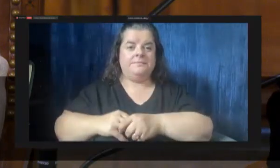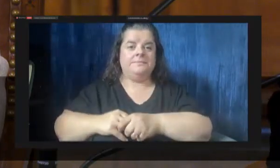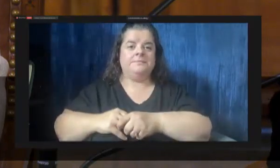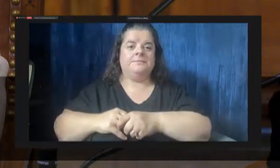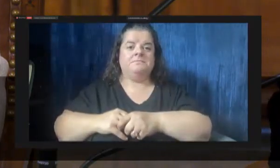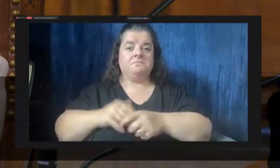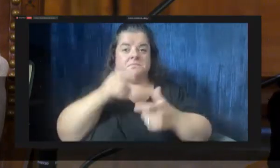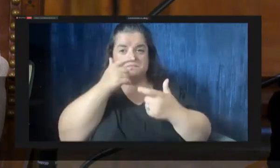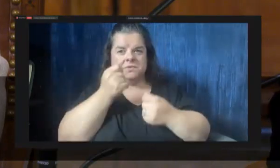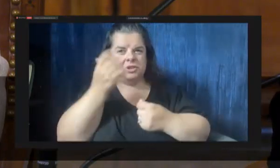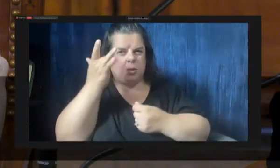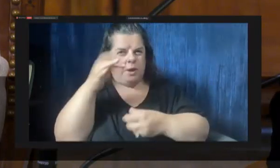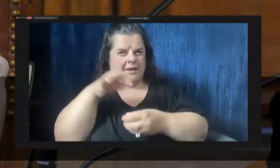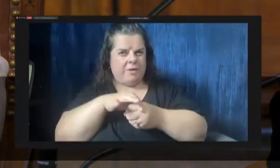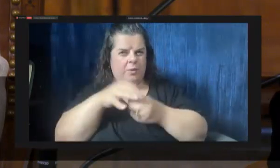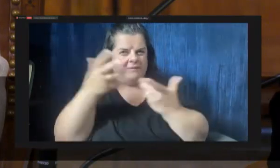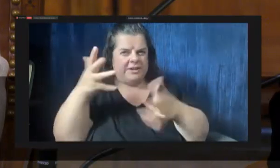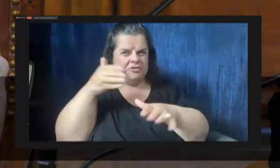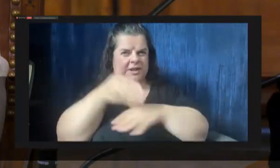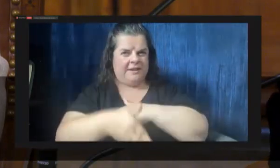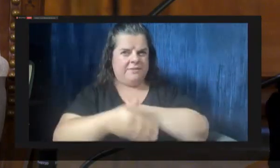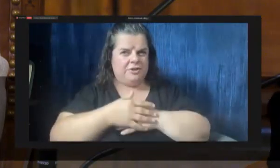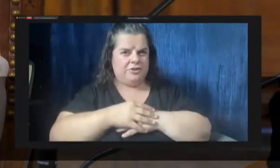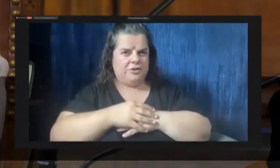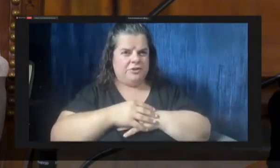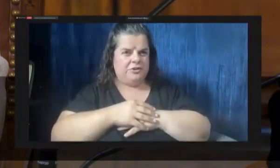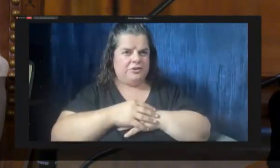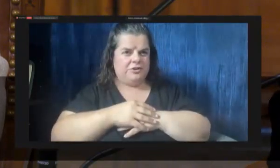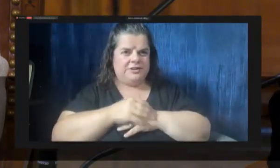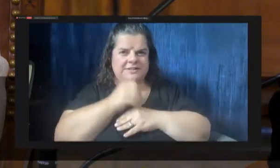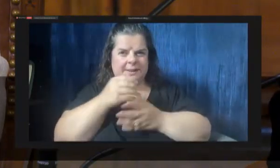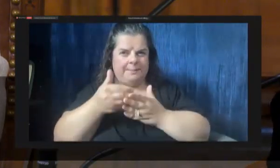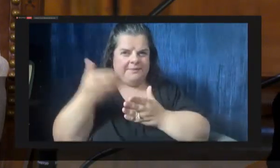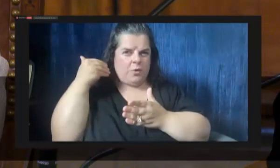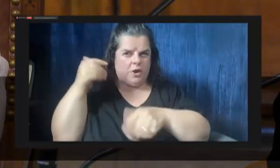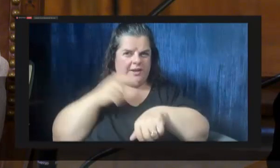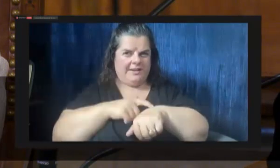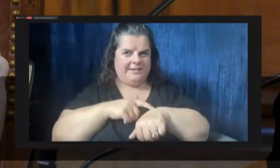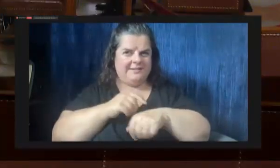Interesting. Why are we voting on it afterward? Yeah. And not beforehand?